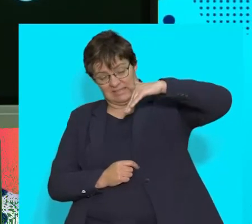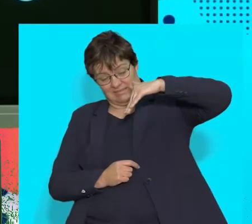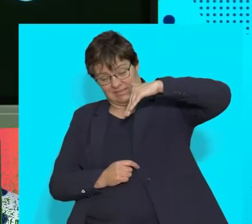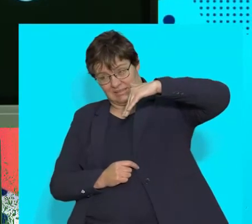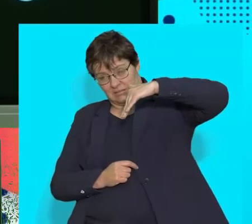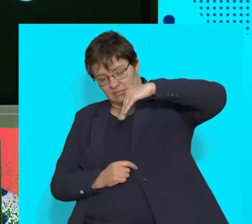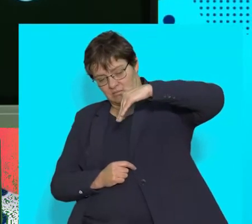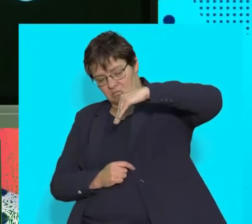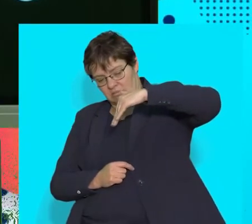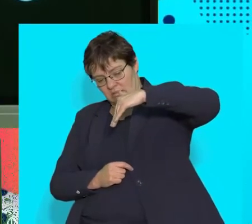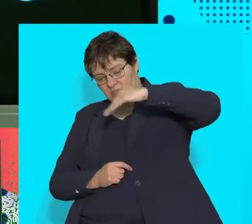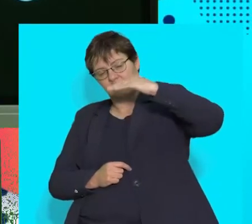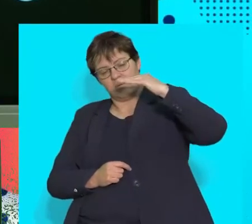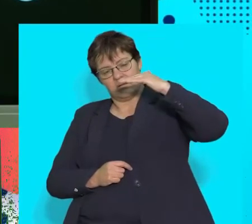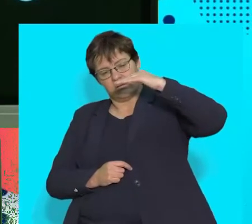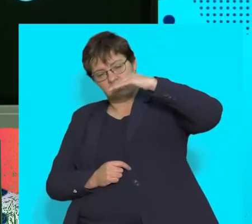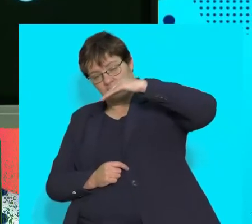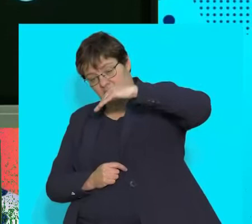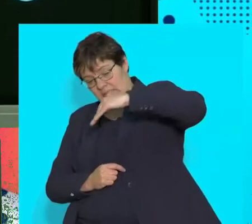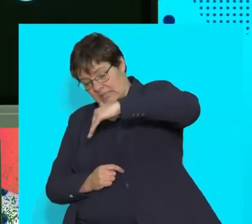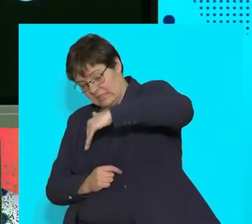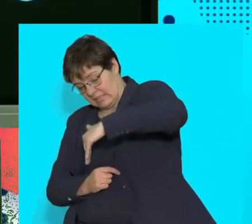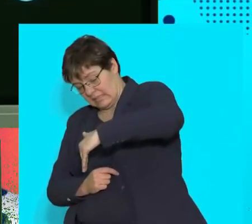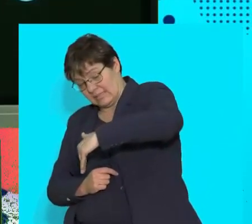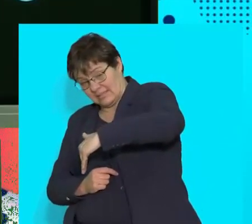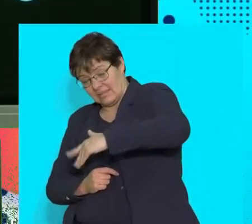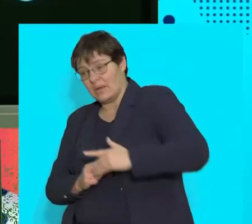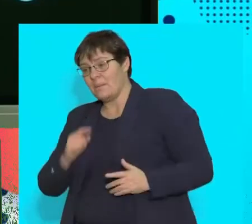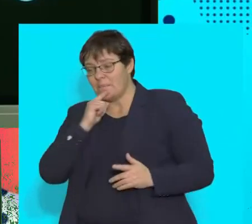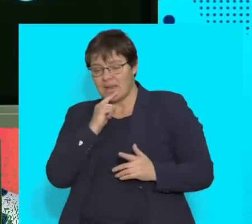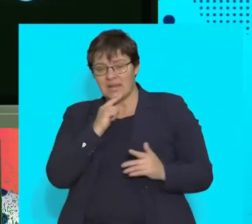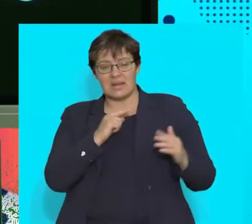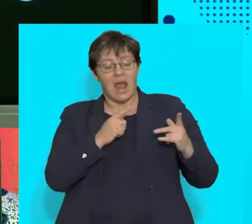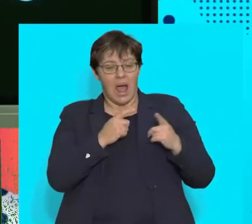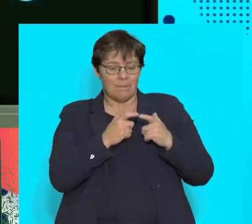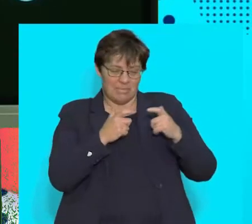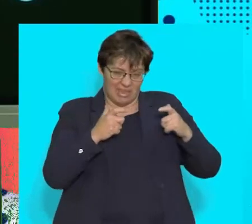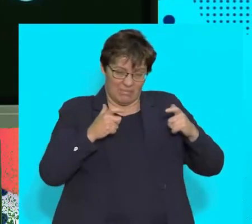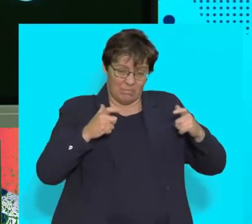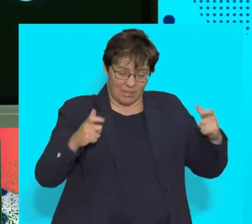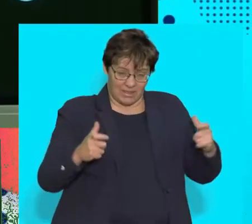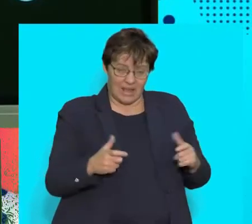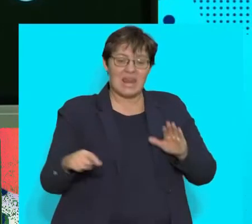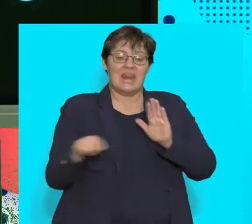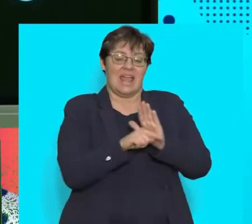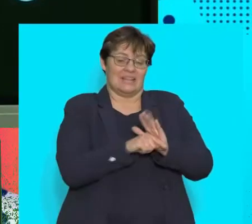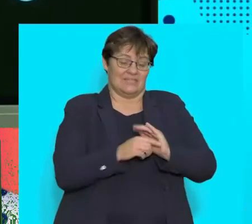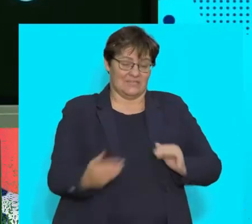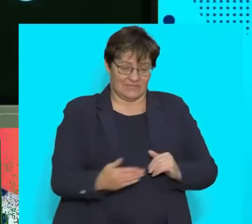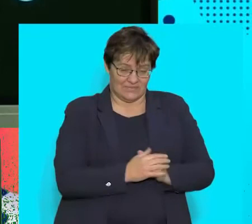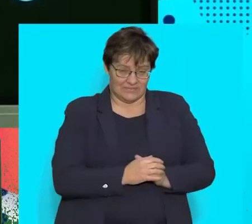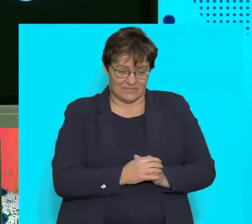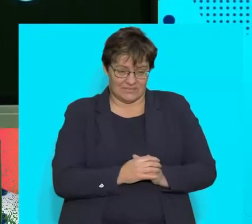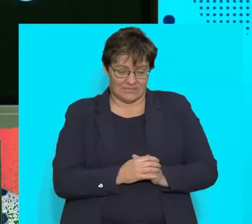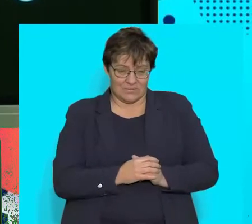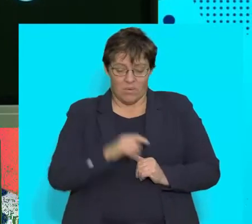over here it's getting steeper still, and over there it's steeper. So it's getting bigger and bigger in the negative direction. And